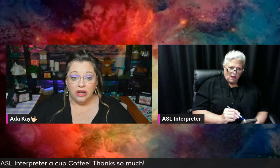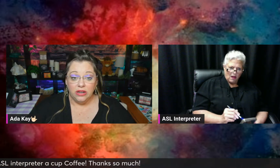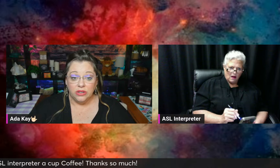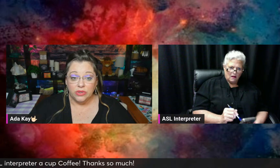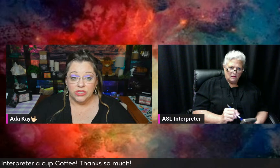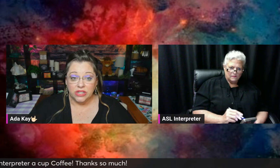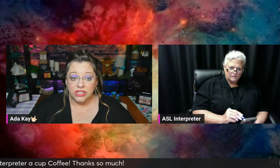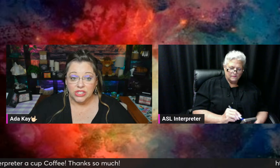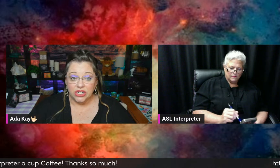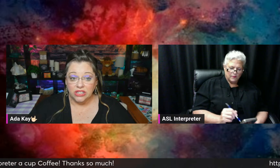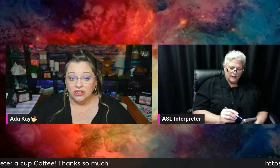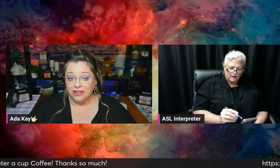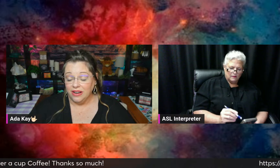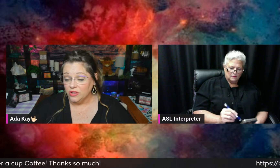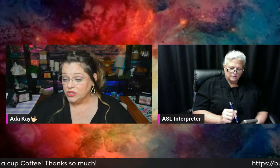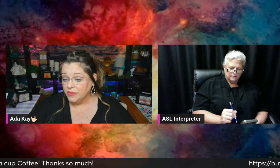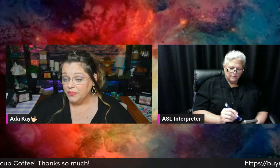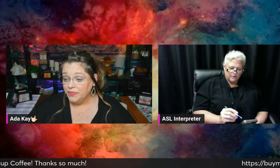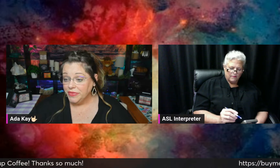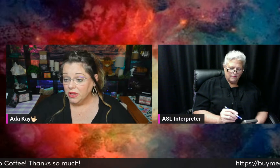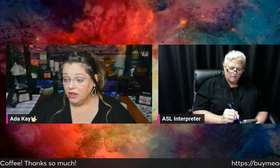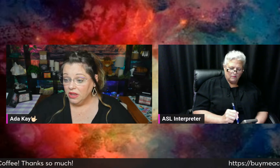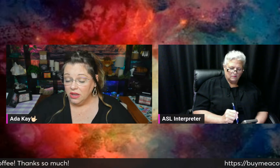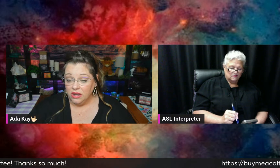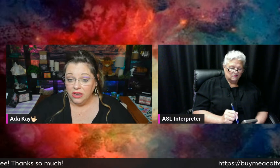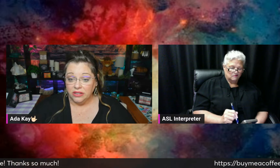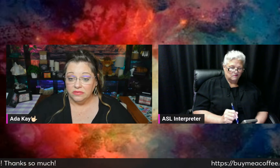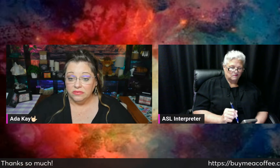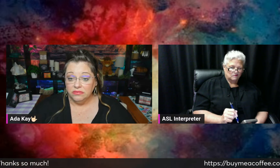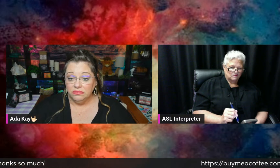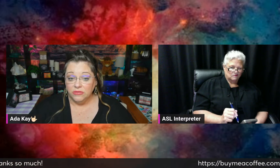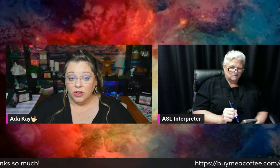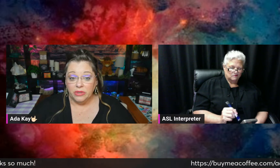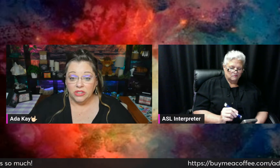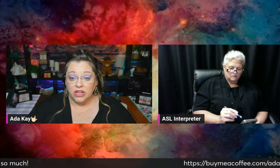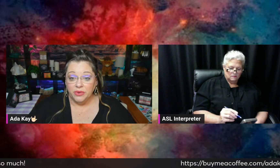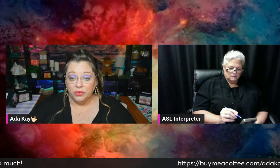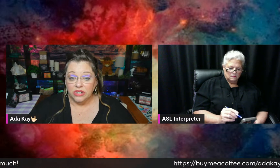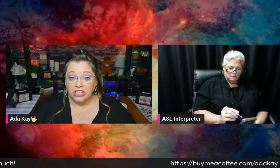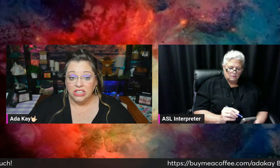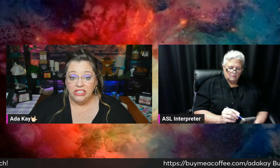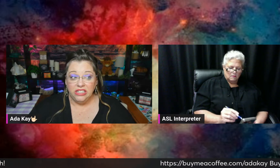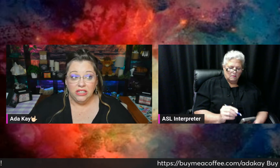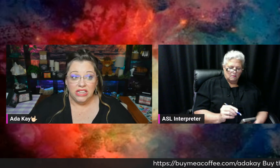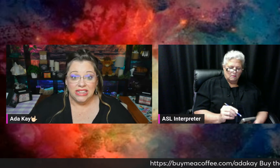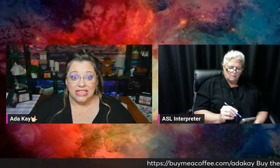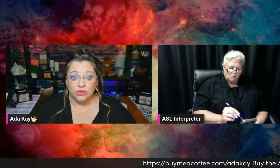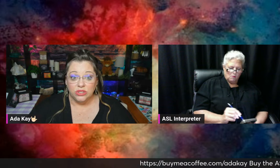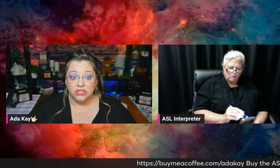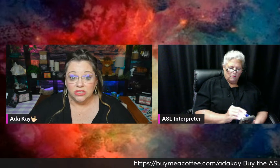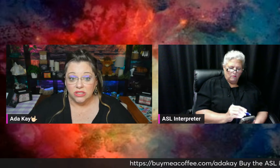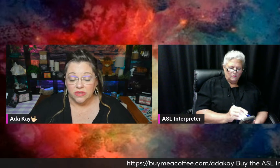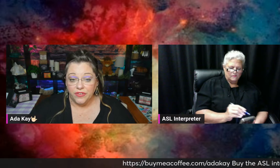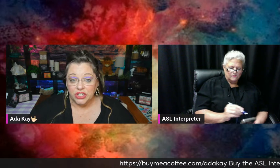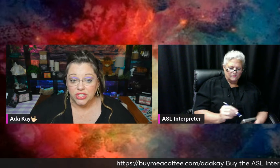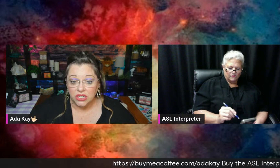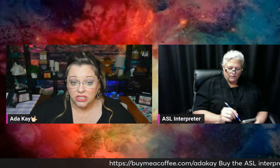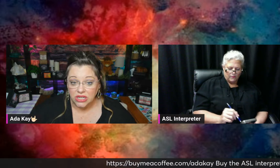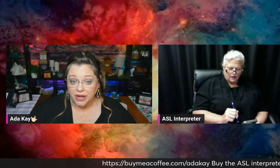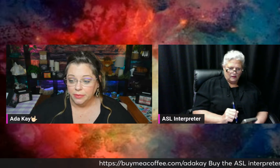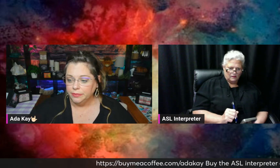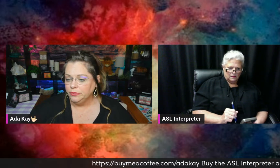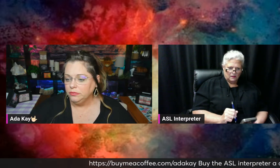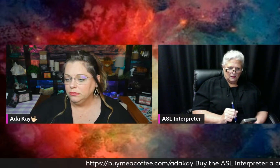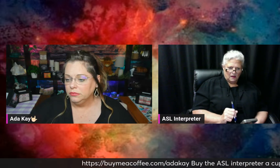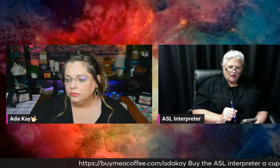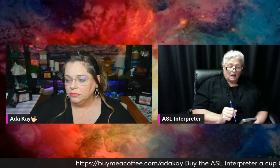And I always got stuck in the gut house. And Grandma and I were cleaning thousands of fish in a